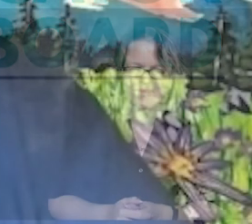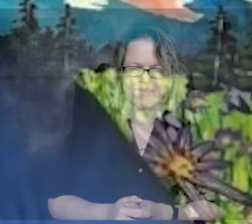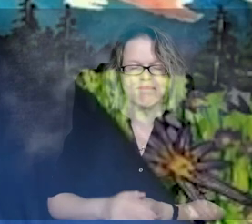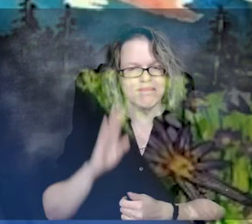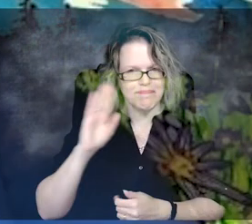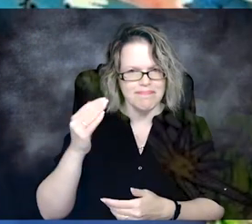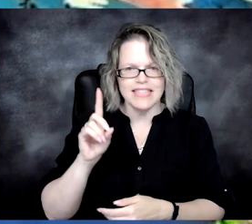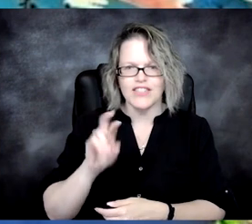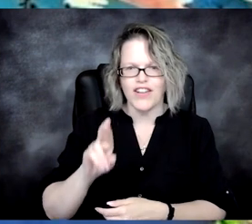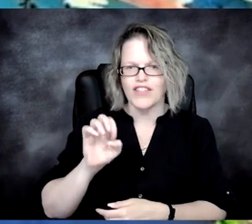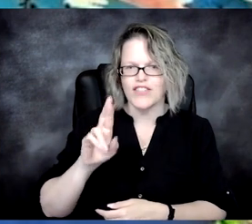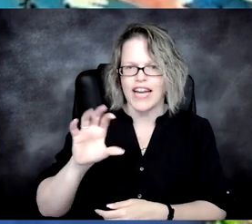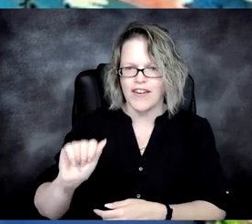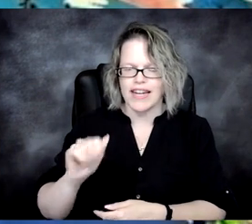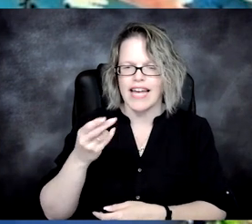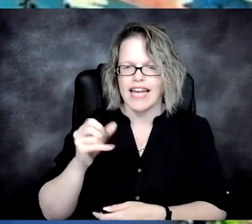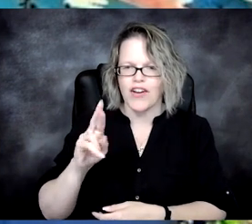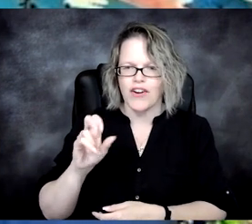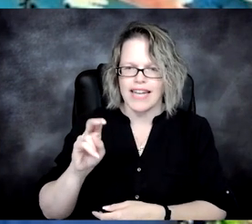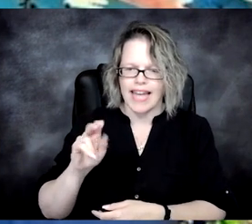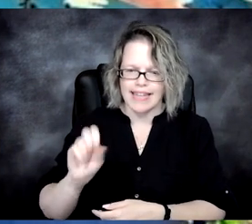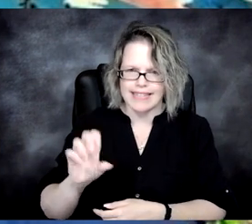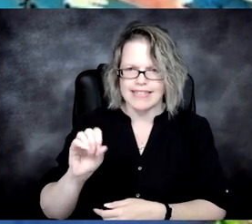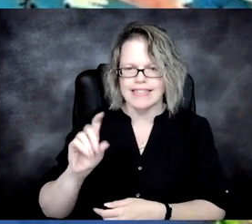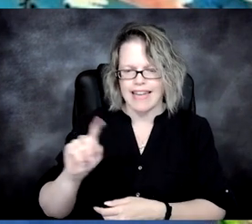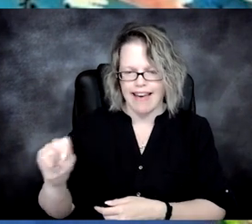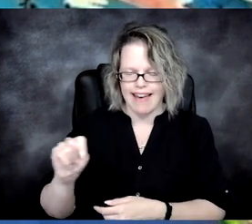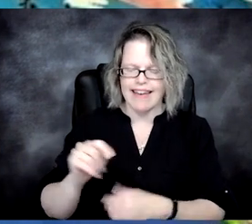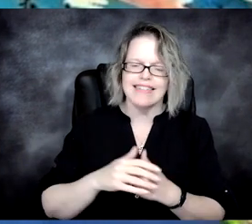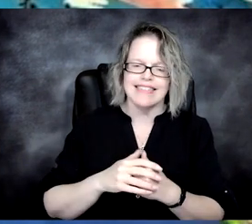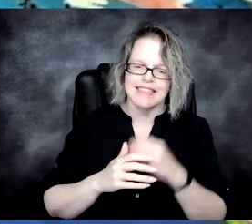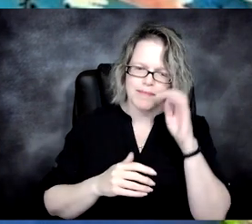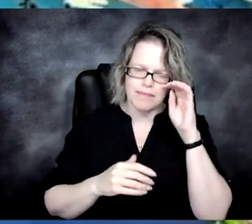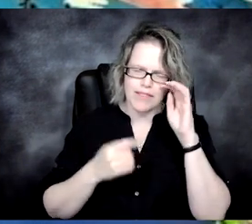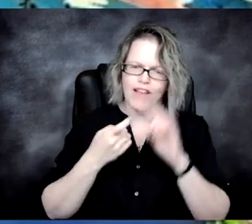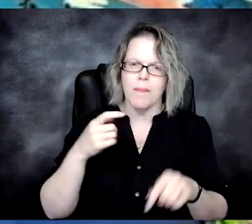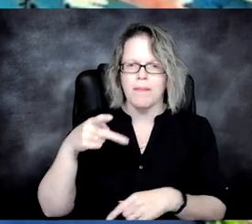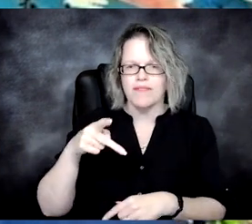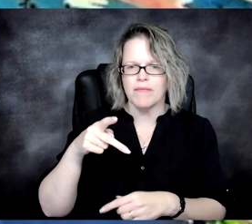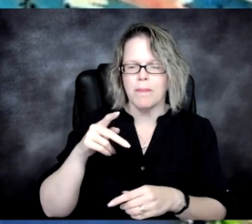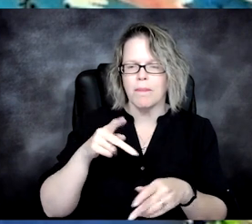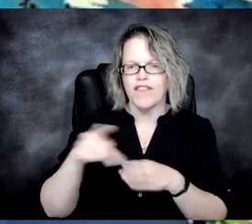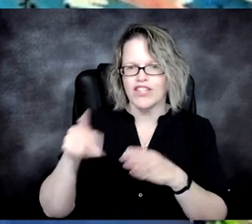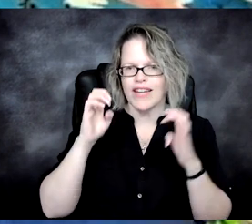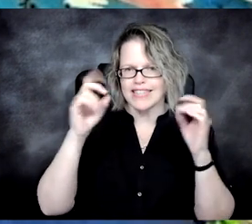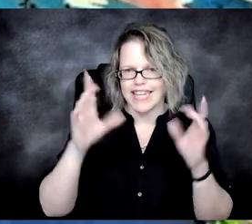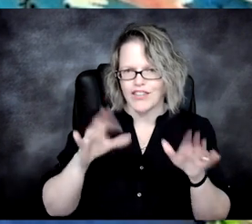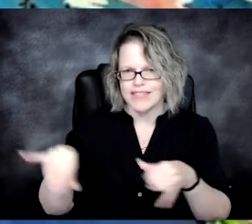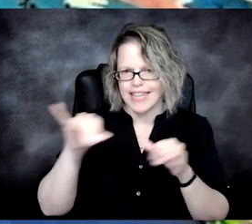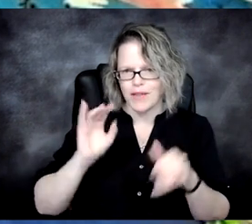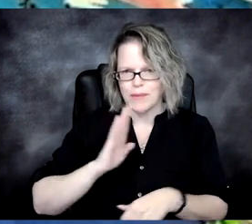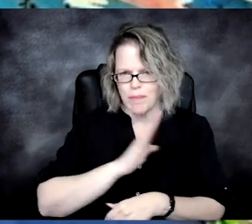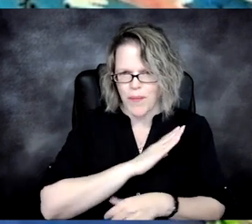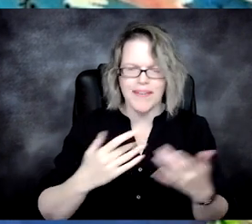I am Dr. Erica Hernandez-Scott, Interim Executive Director from the Professional Educator Standards Board. We're excited to tell